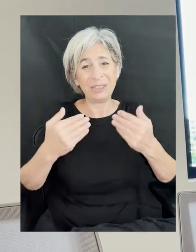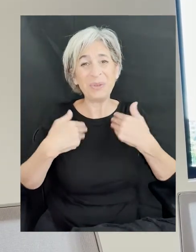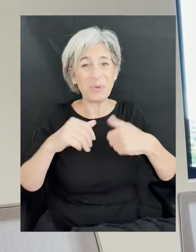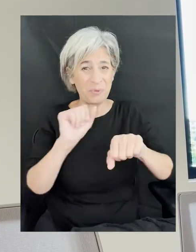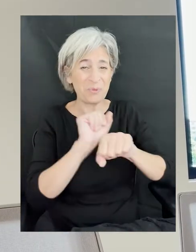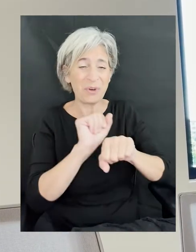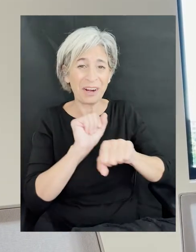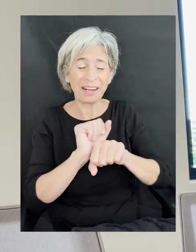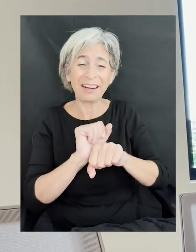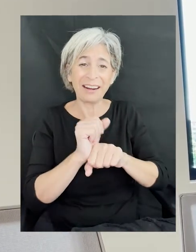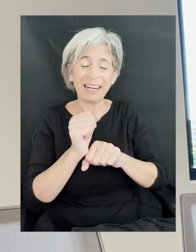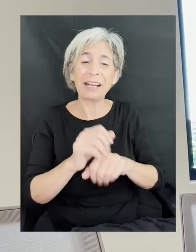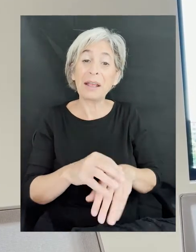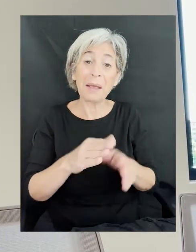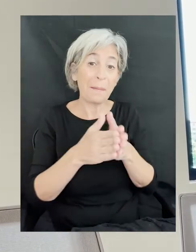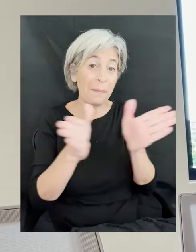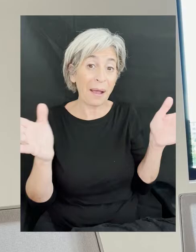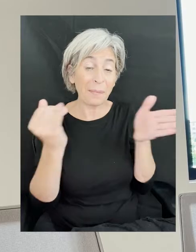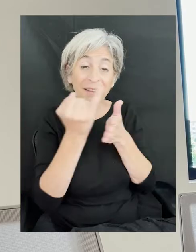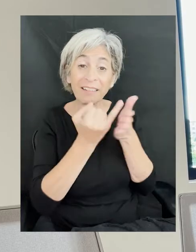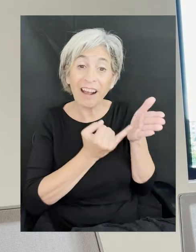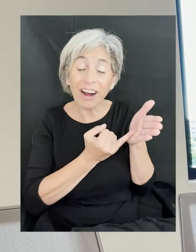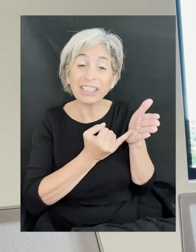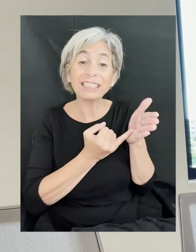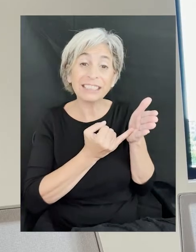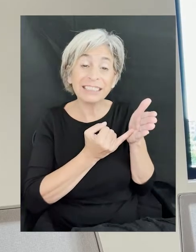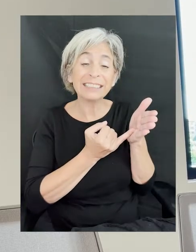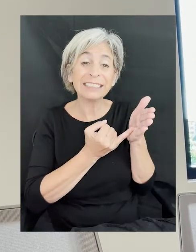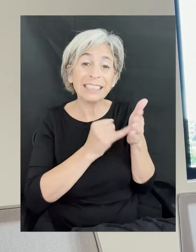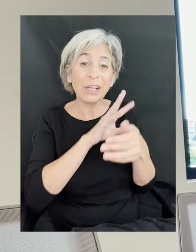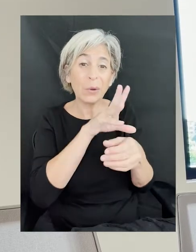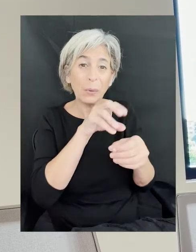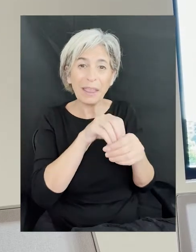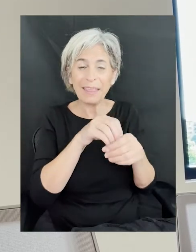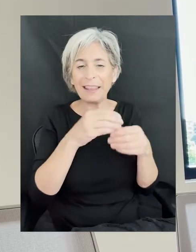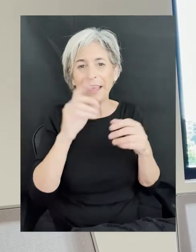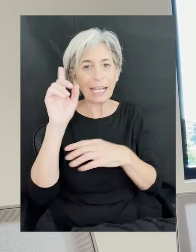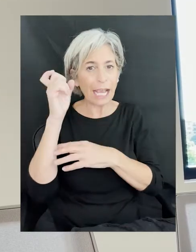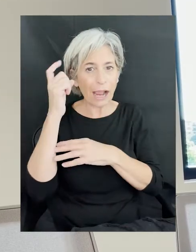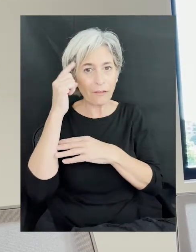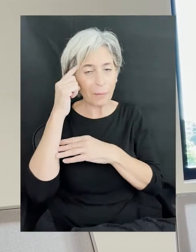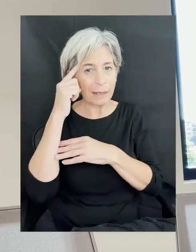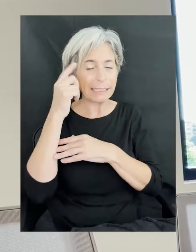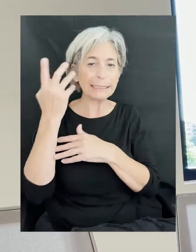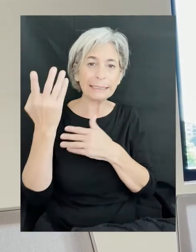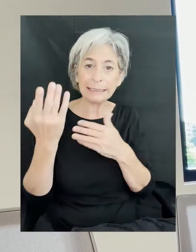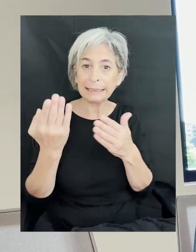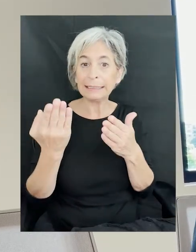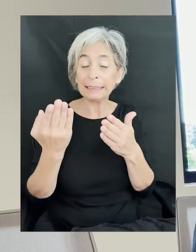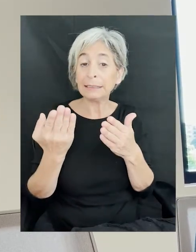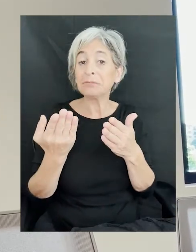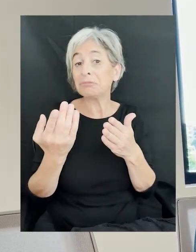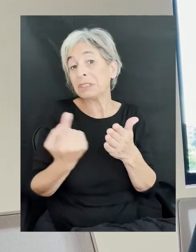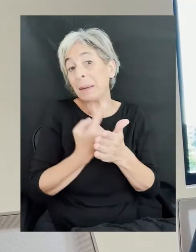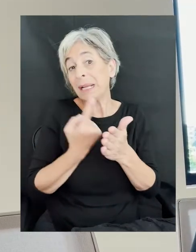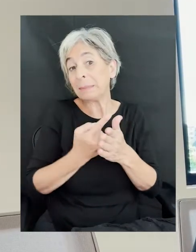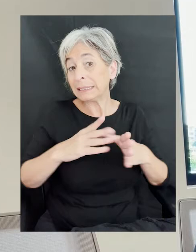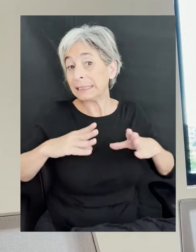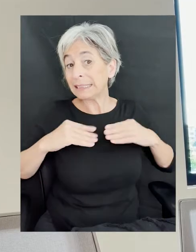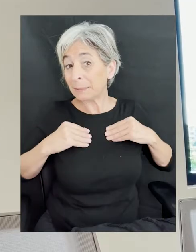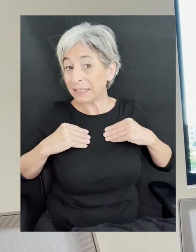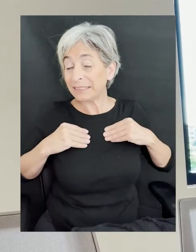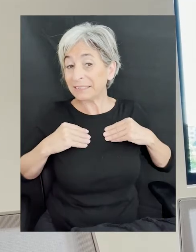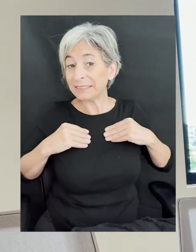And the public arts, sometimes public arts within government are somewhat accepted within the whole